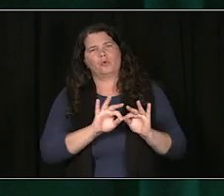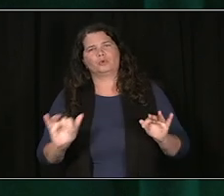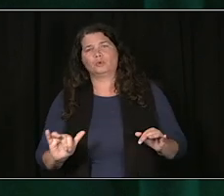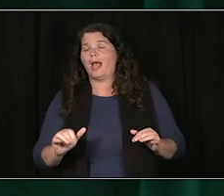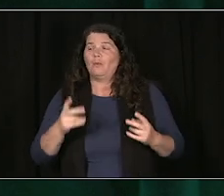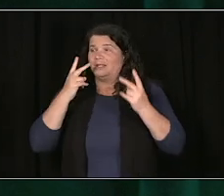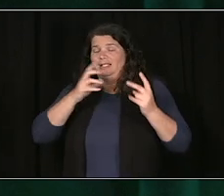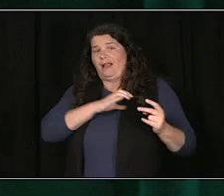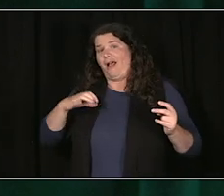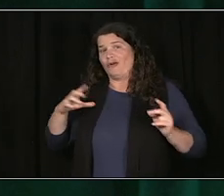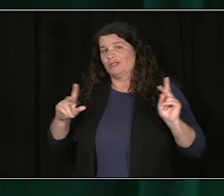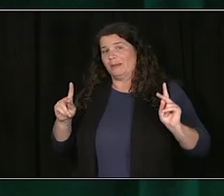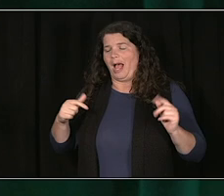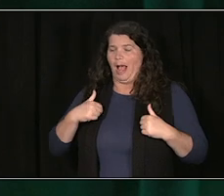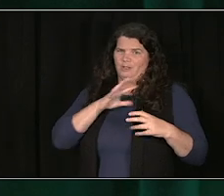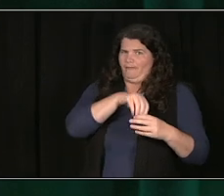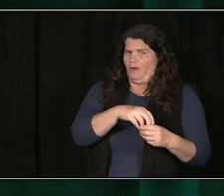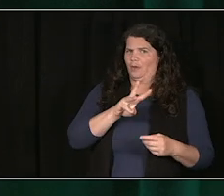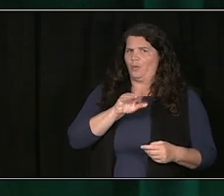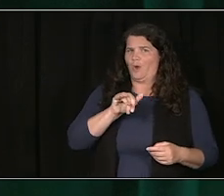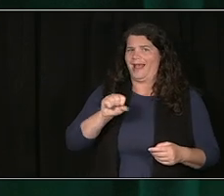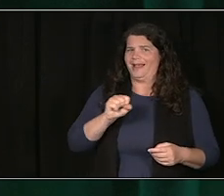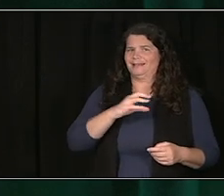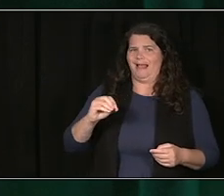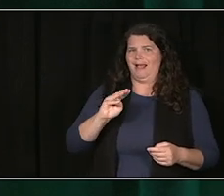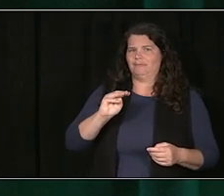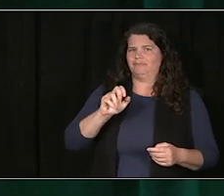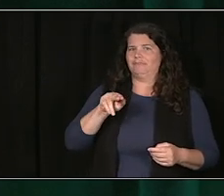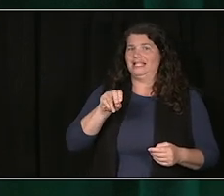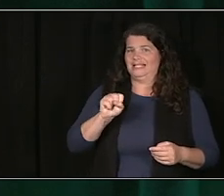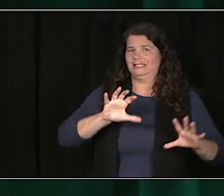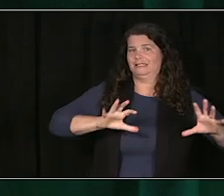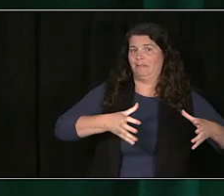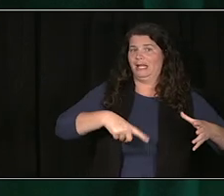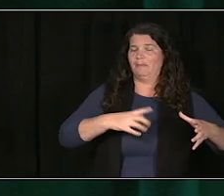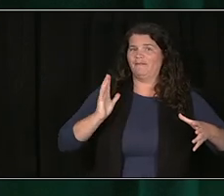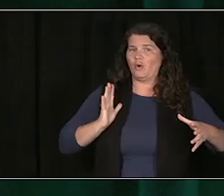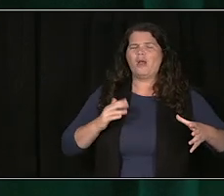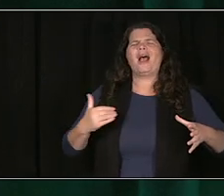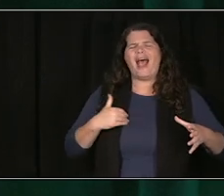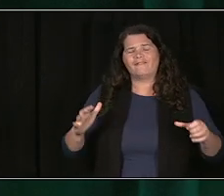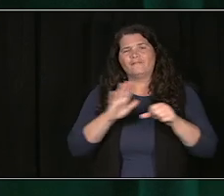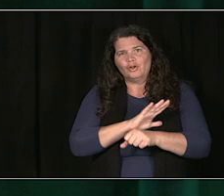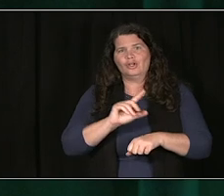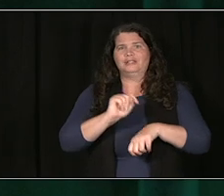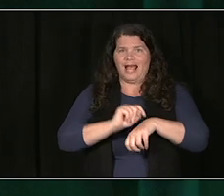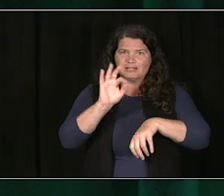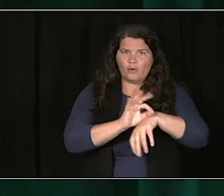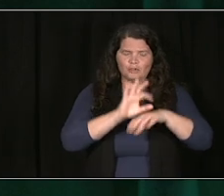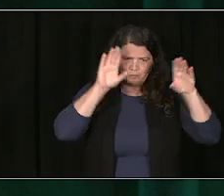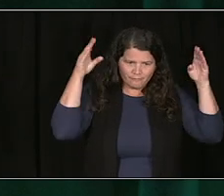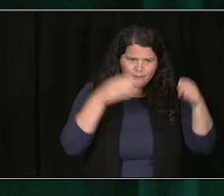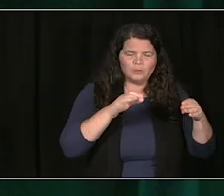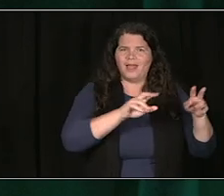Congress, you know, I sat on the Ways and Means Committee, and we had a whole task force on this issue because we recognize